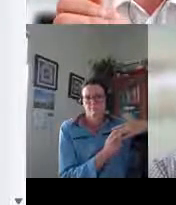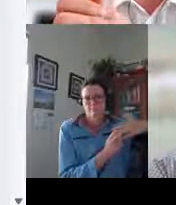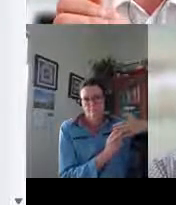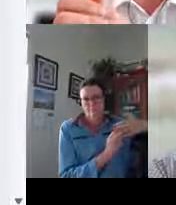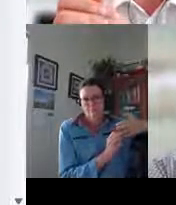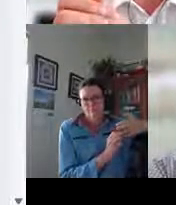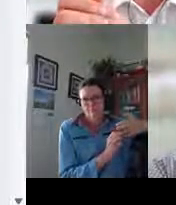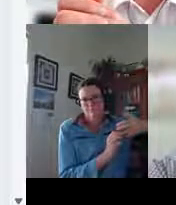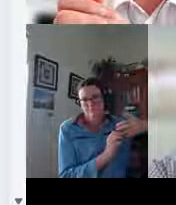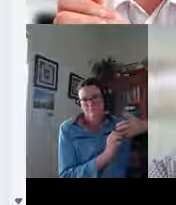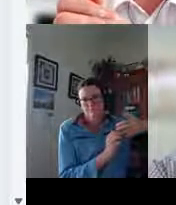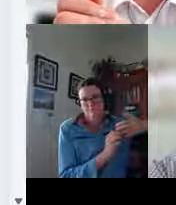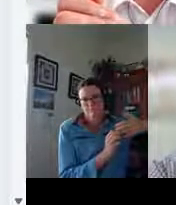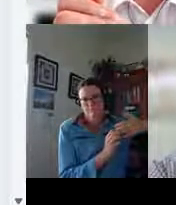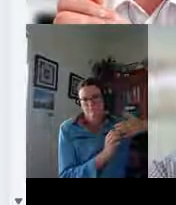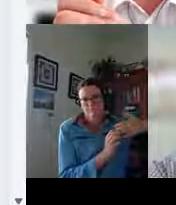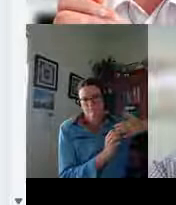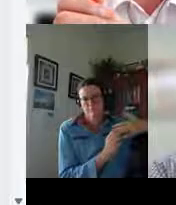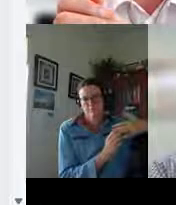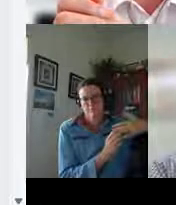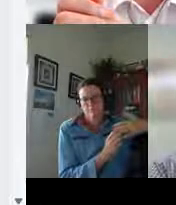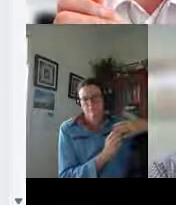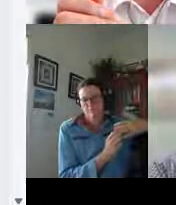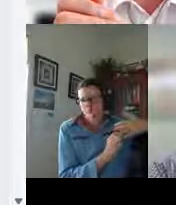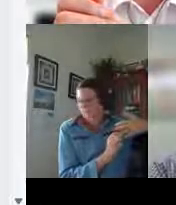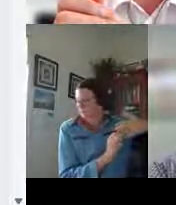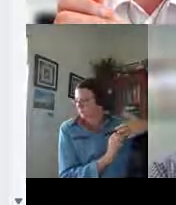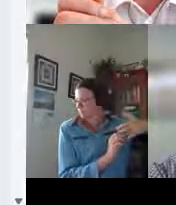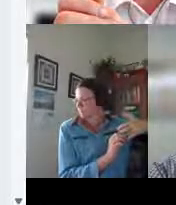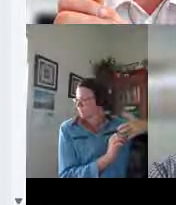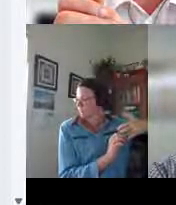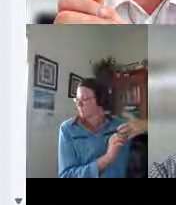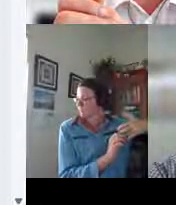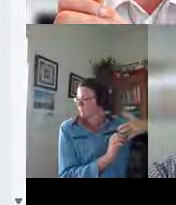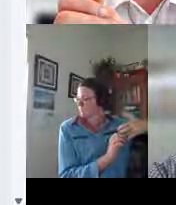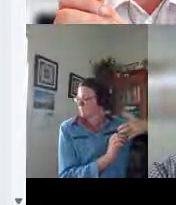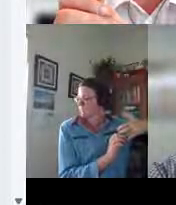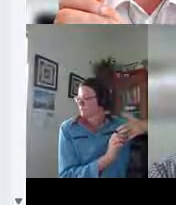under the program, we've deliberately taken a very open approach